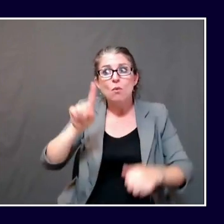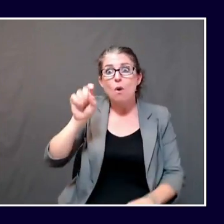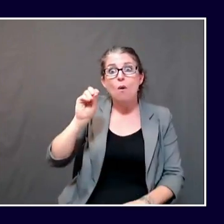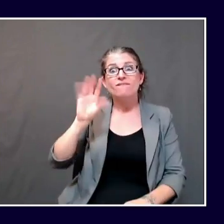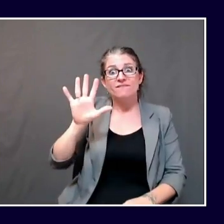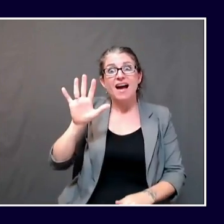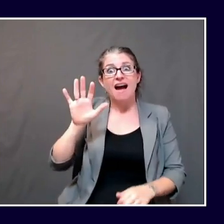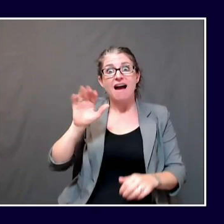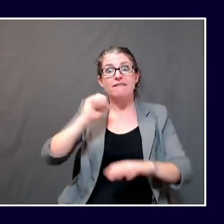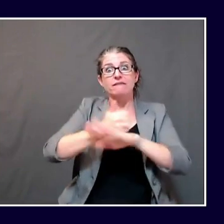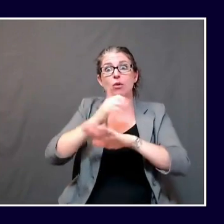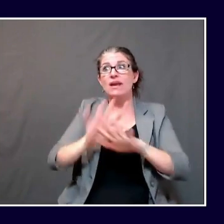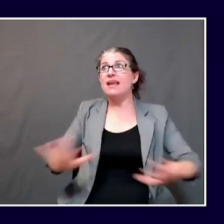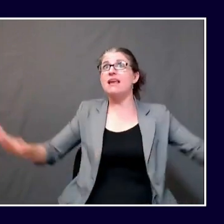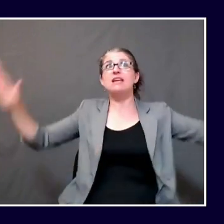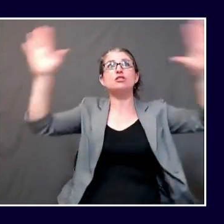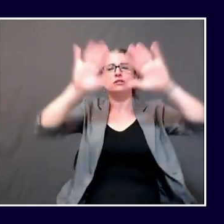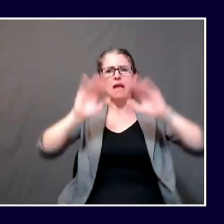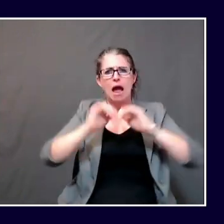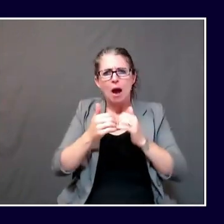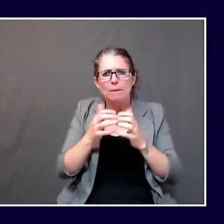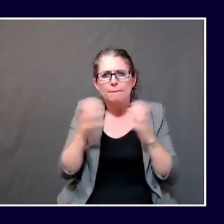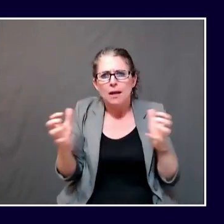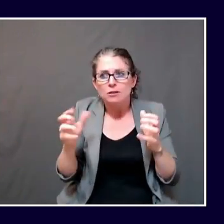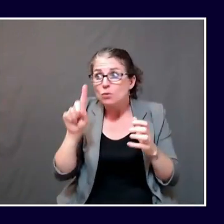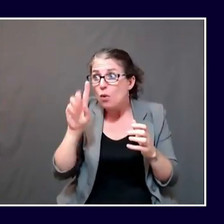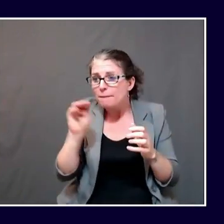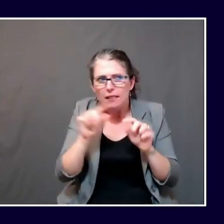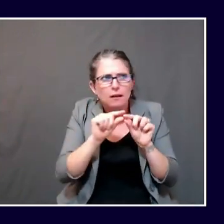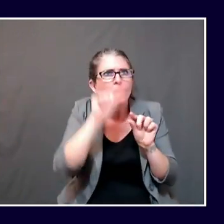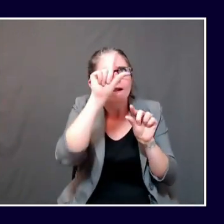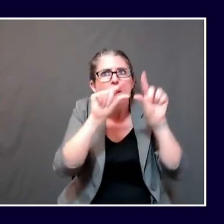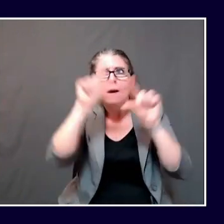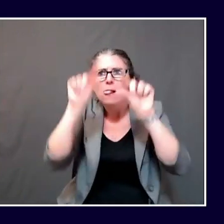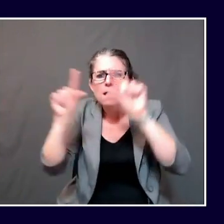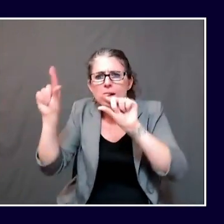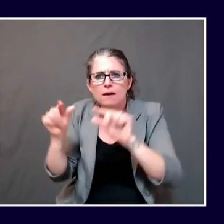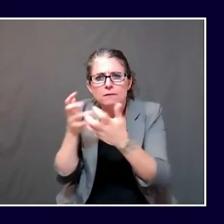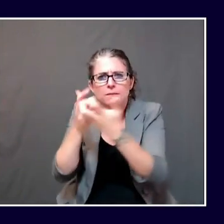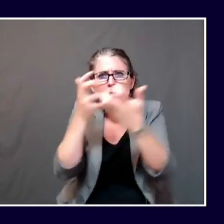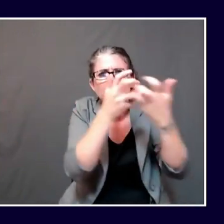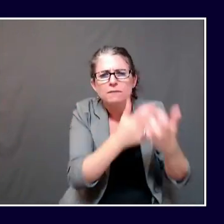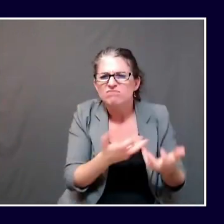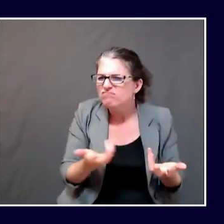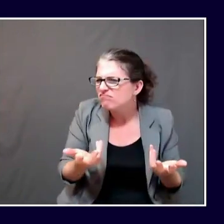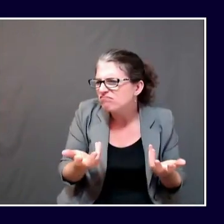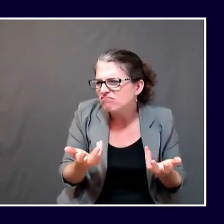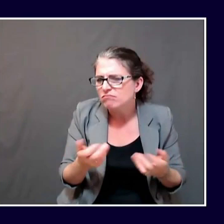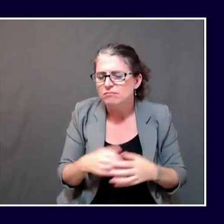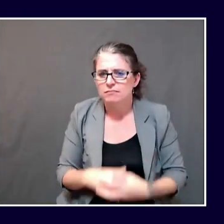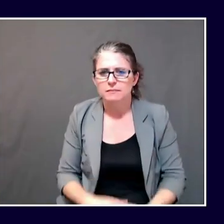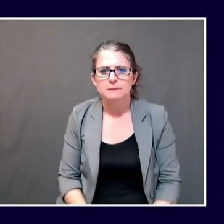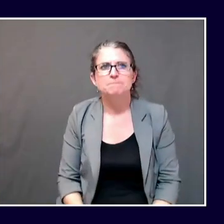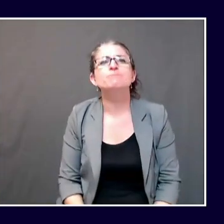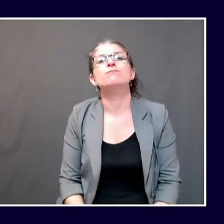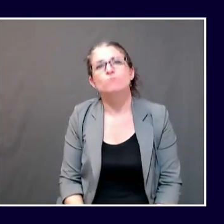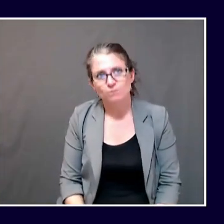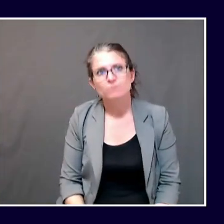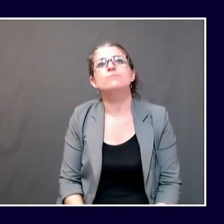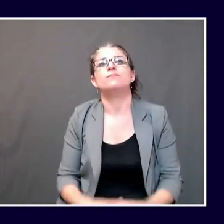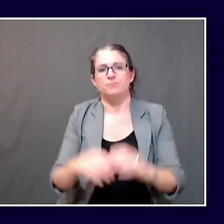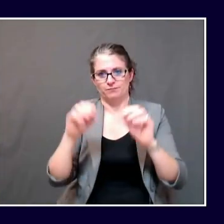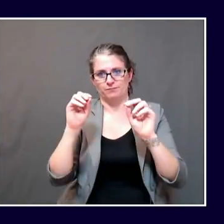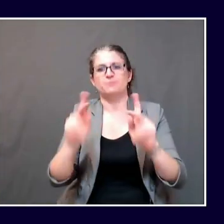work? Yeah, so we have opened up this option to help provide this specific kind of